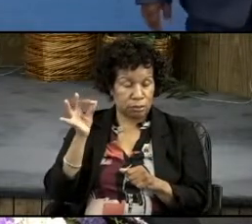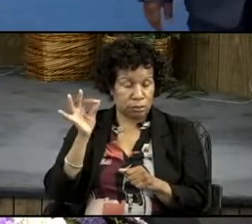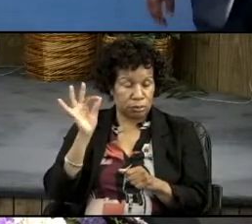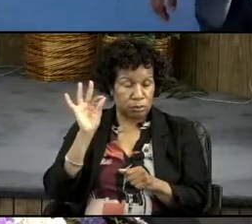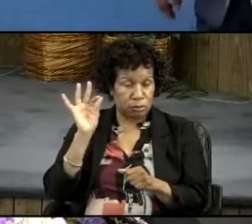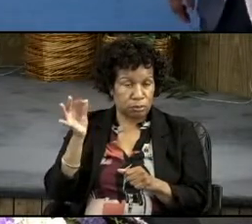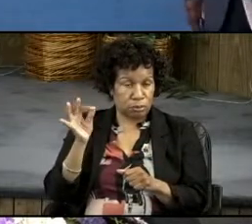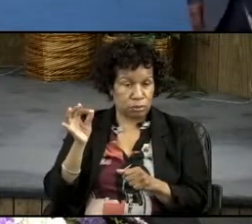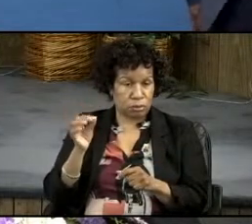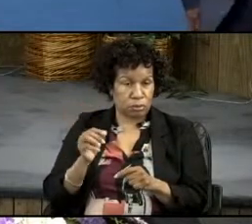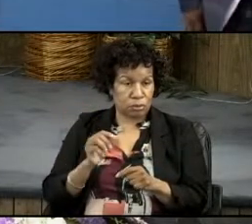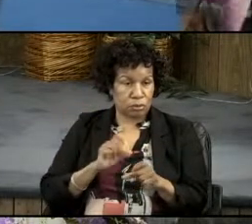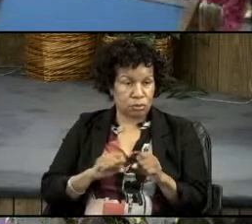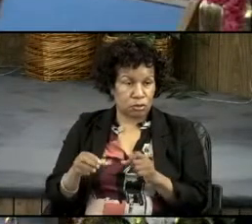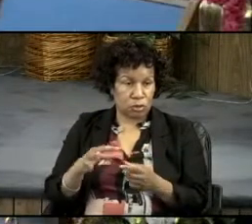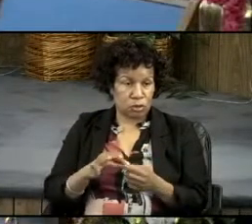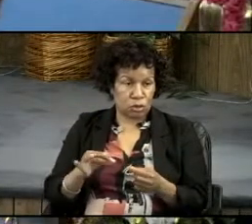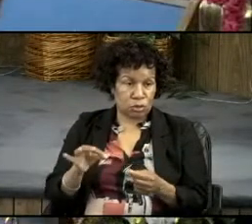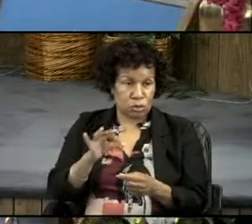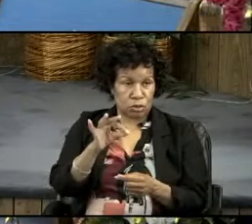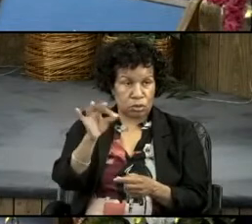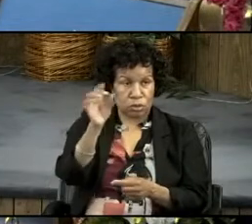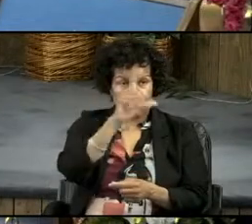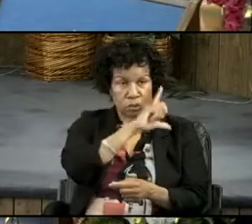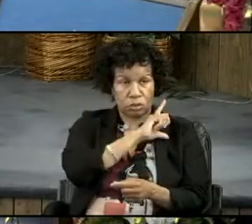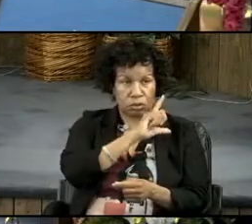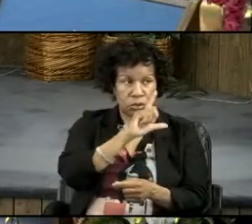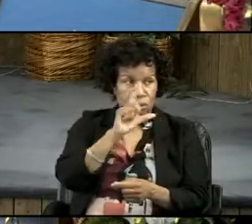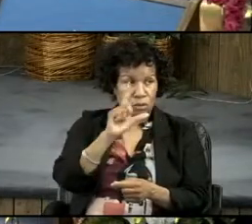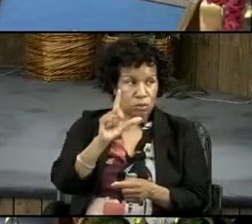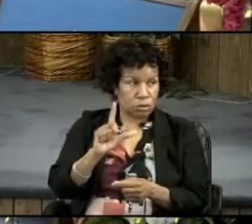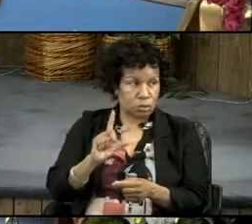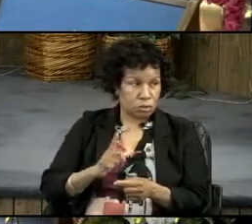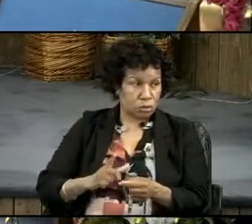So where the Spirit of the Lord is.